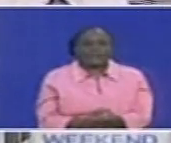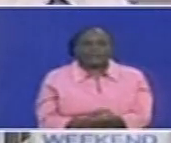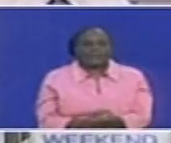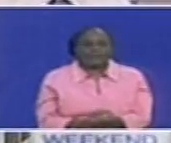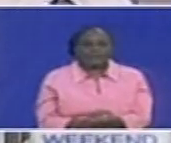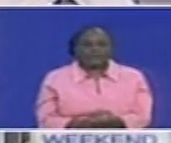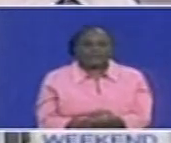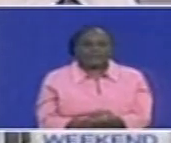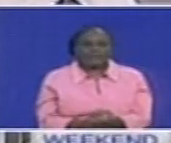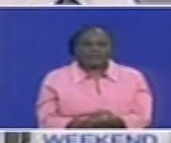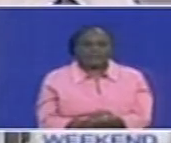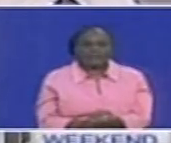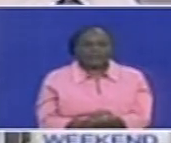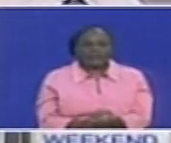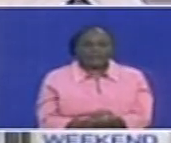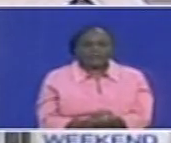wana